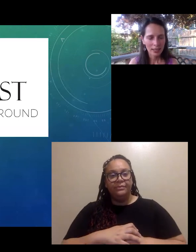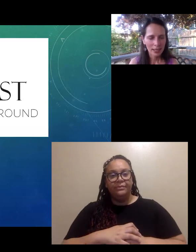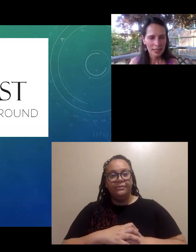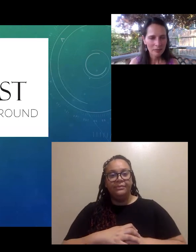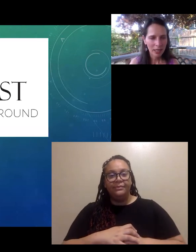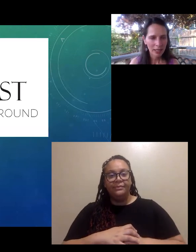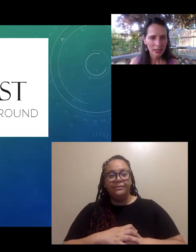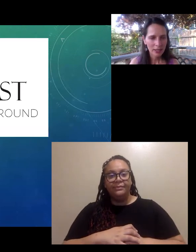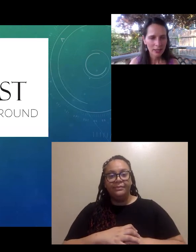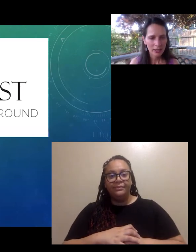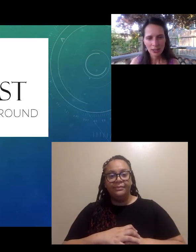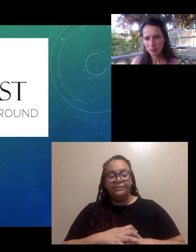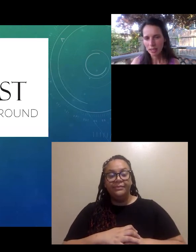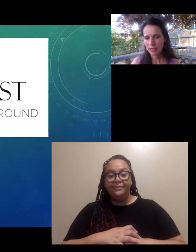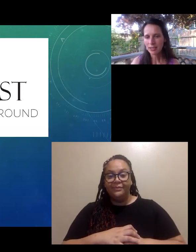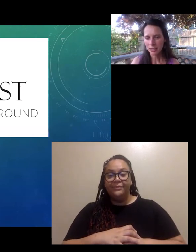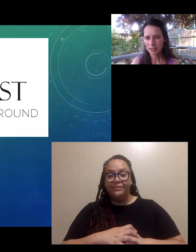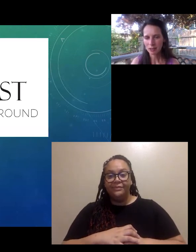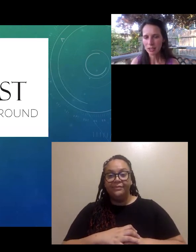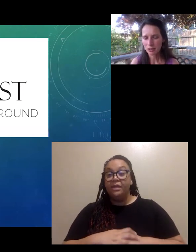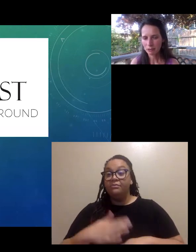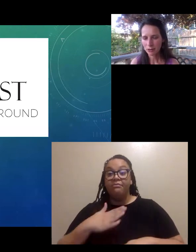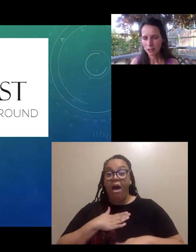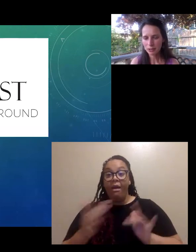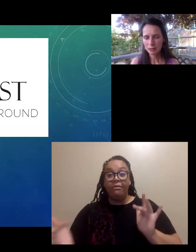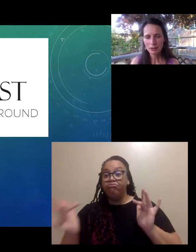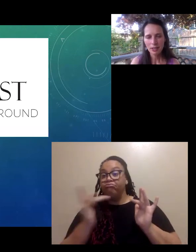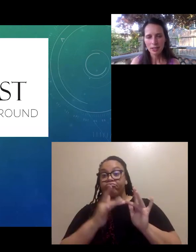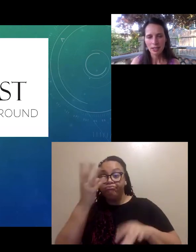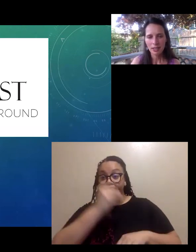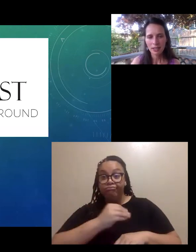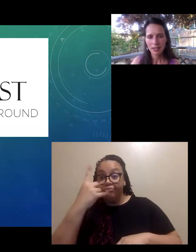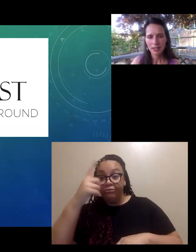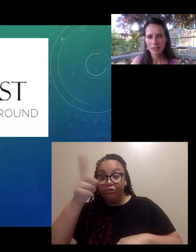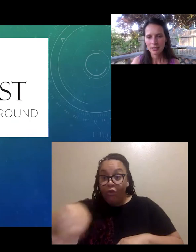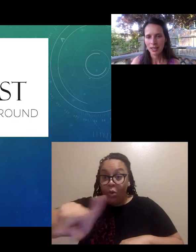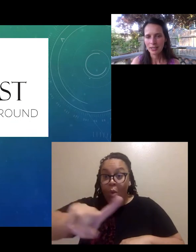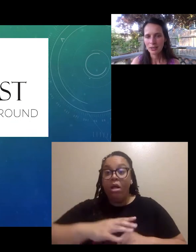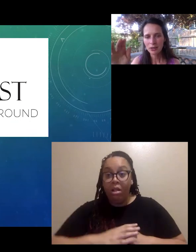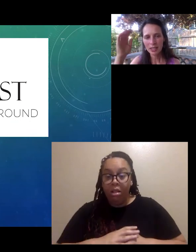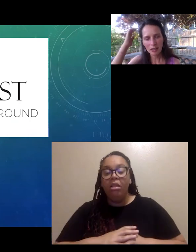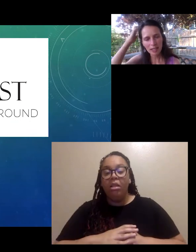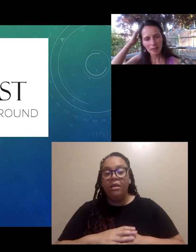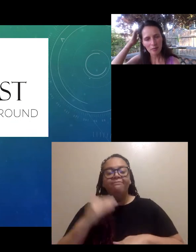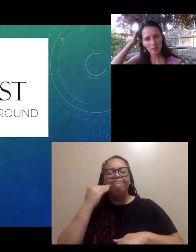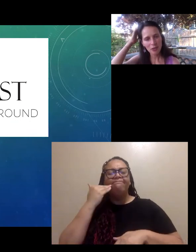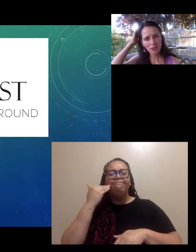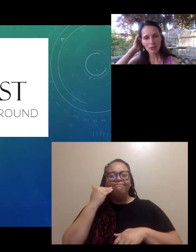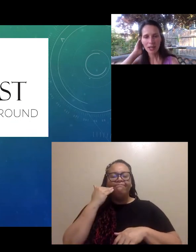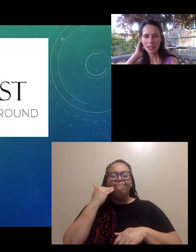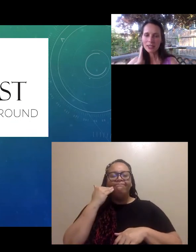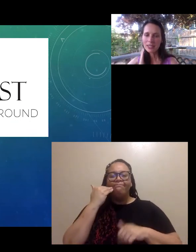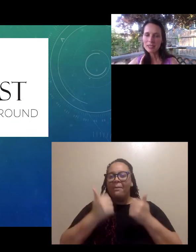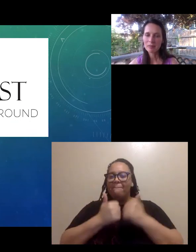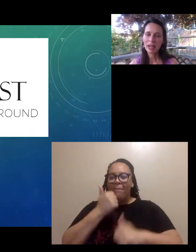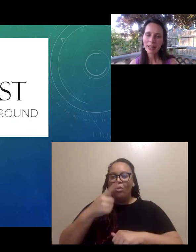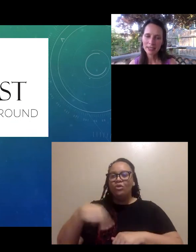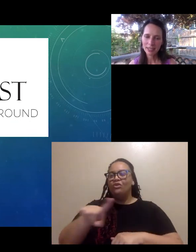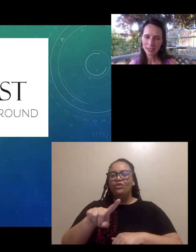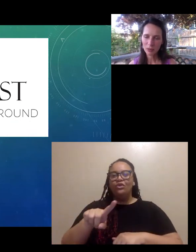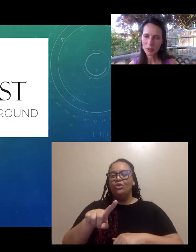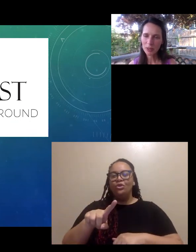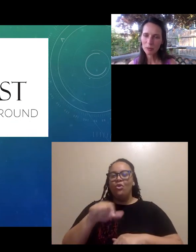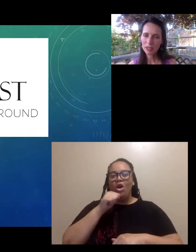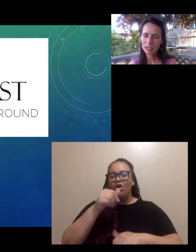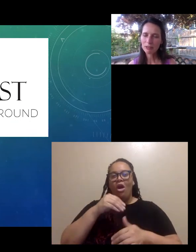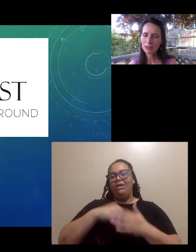And, um, I, just my contact information for you. And I know that, um, most of you aren't in my